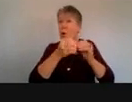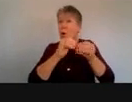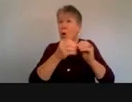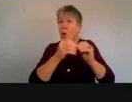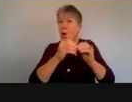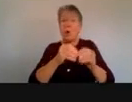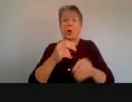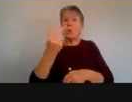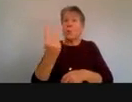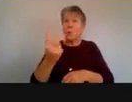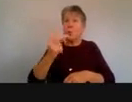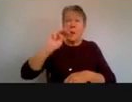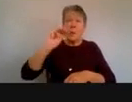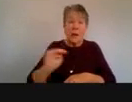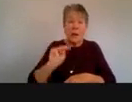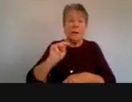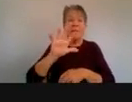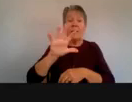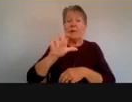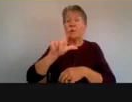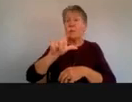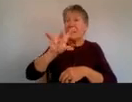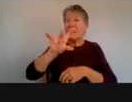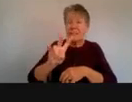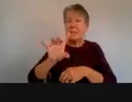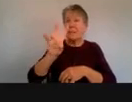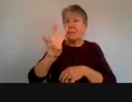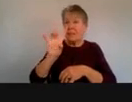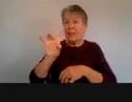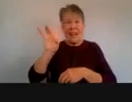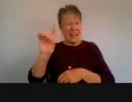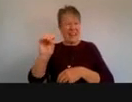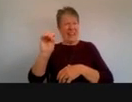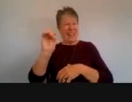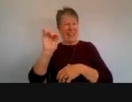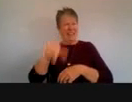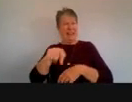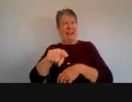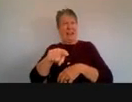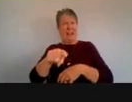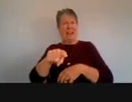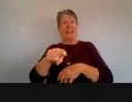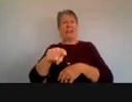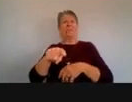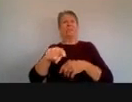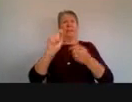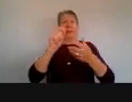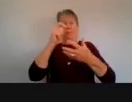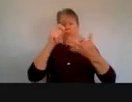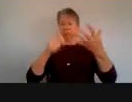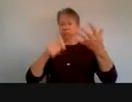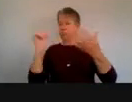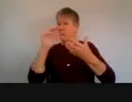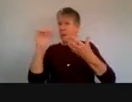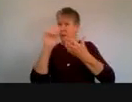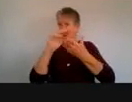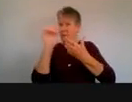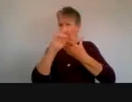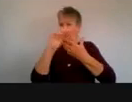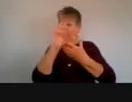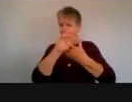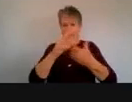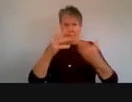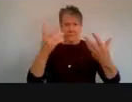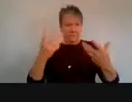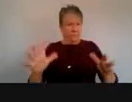2,527,780 general election ballots have now been returned, which is 64% of the